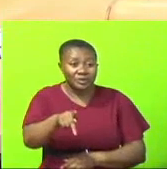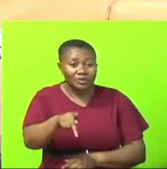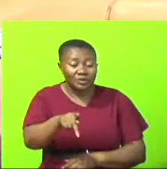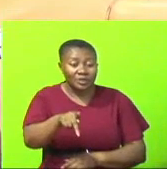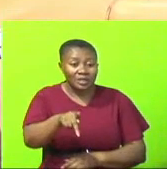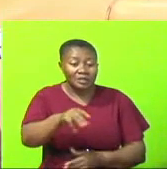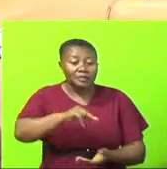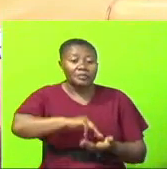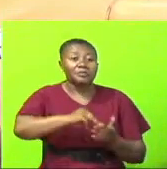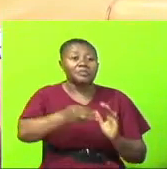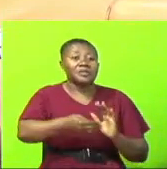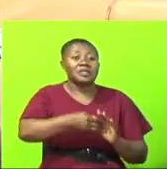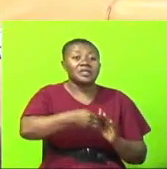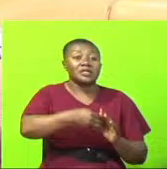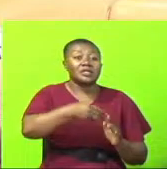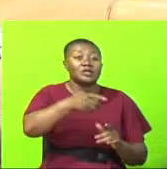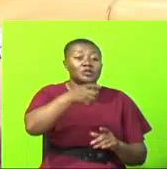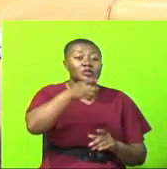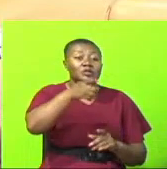member. That is wrong.